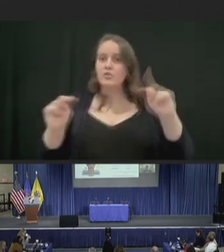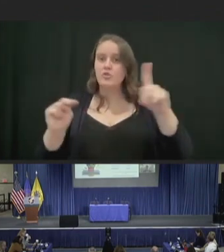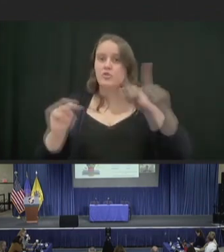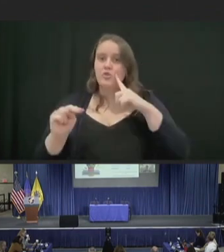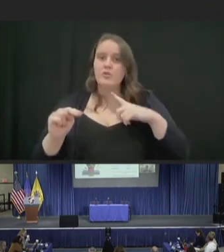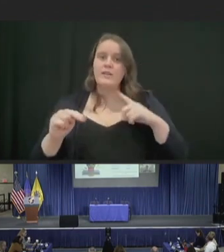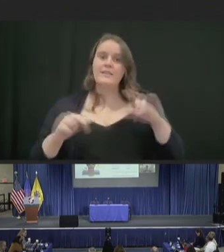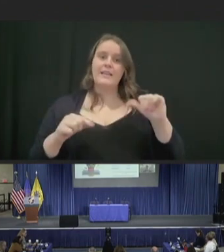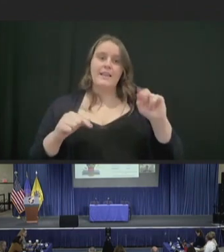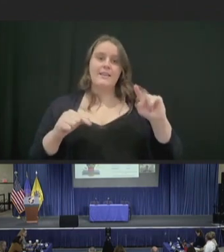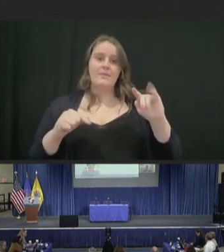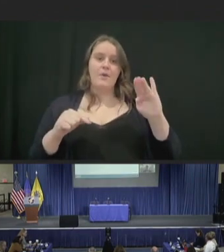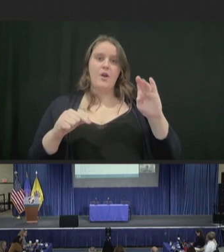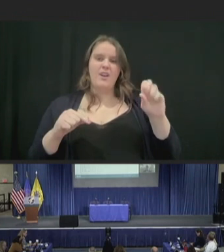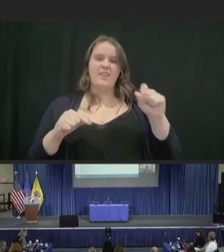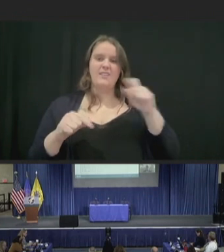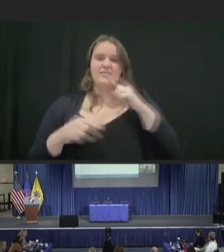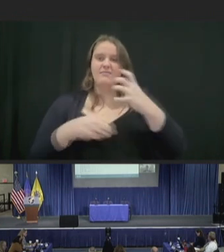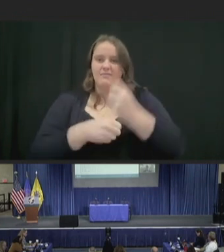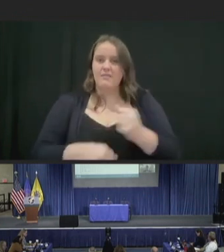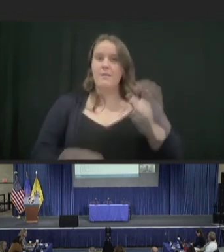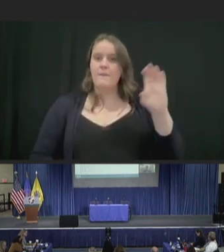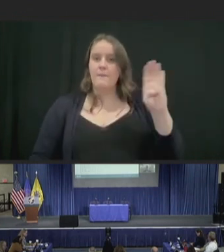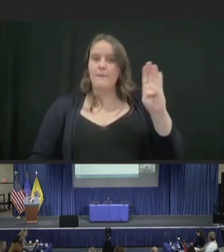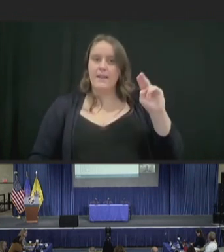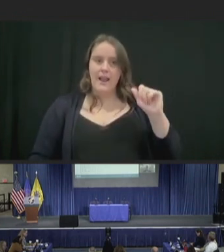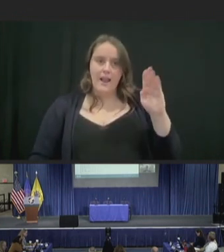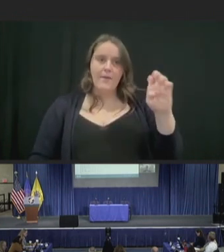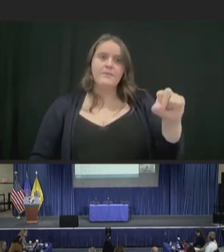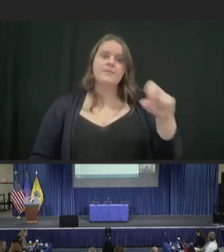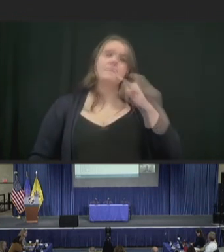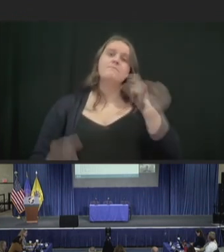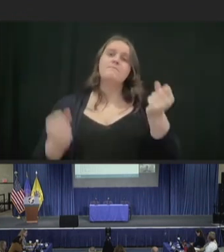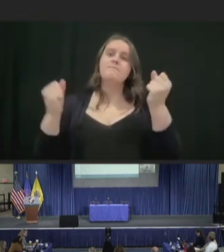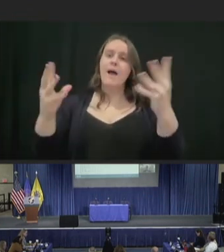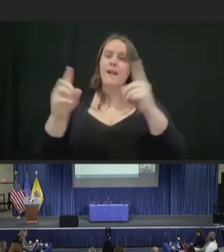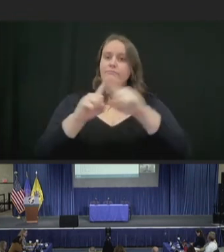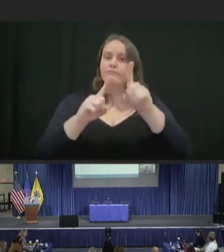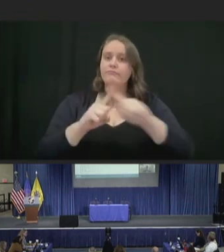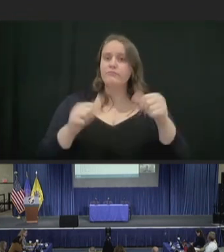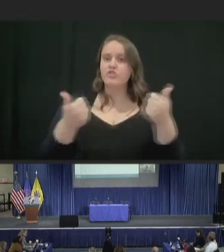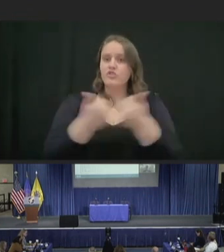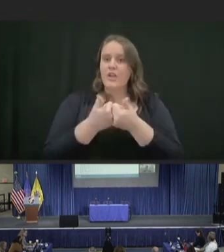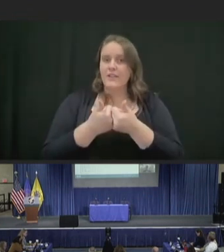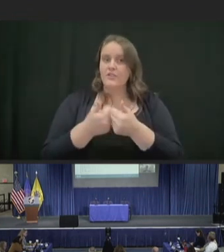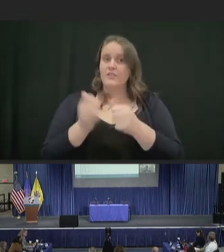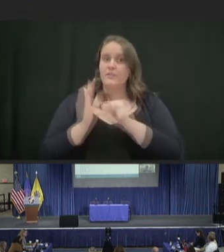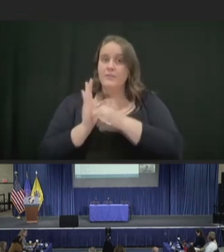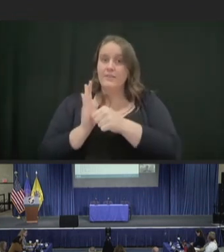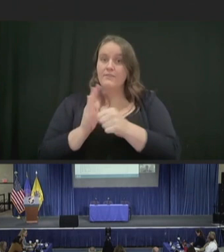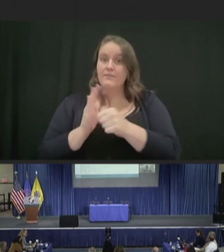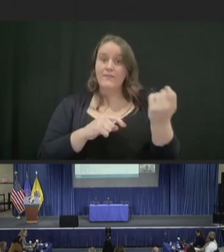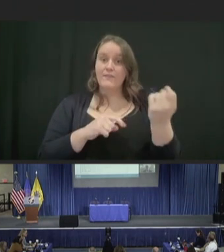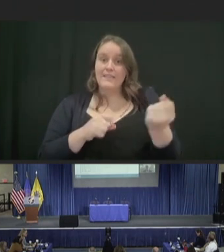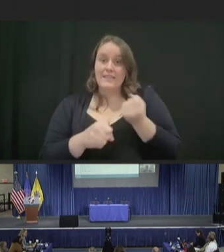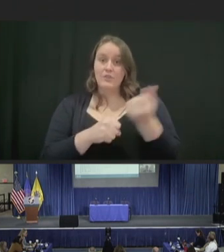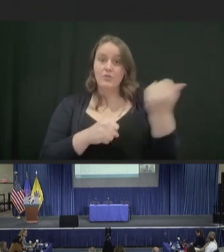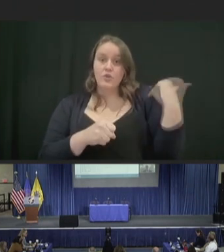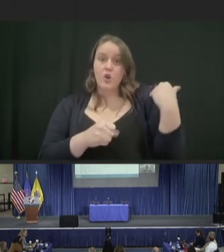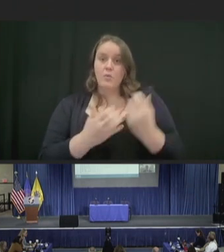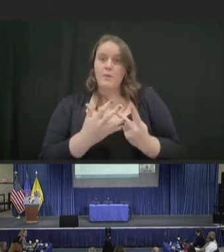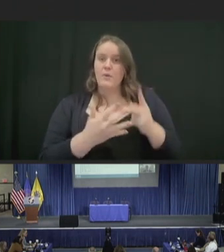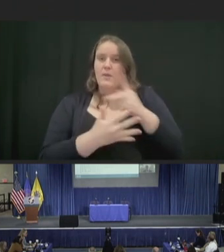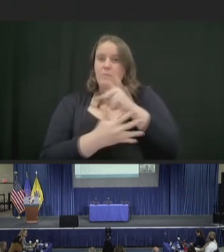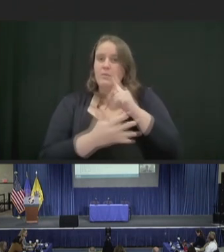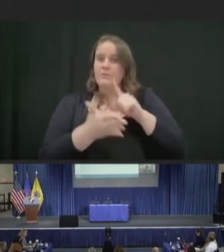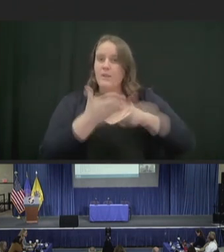BNABs. But there are many challenges, and this was highlighted over 15 years ago by one of our principal investigators, Dan Baruch, in